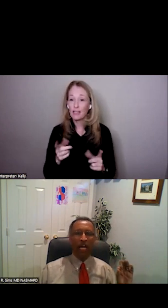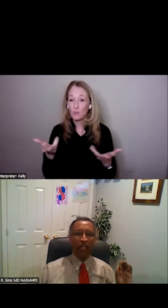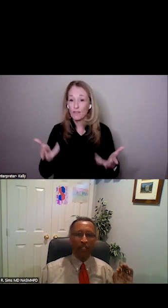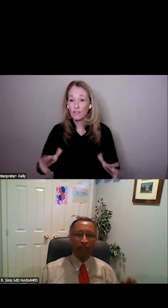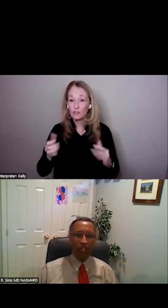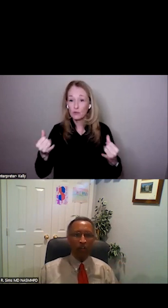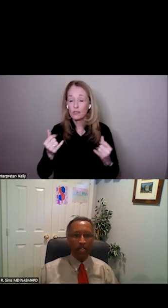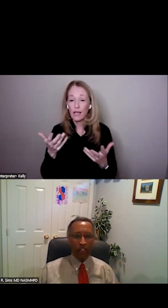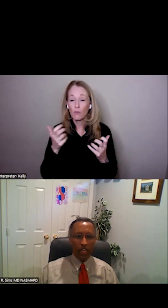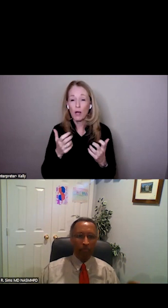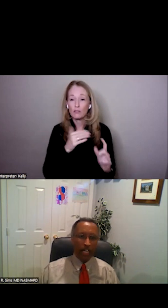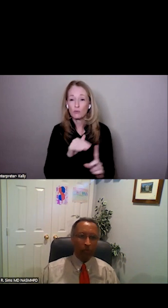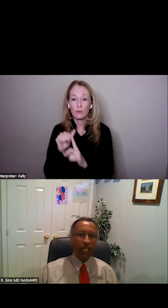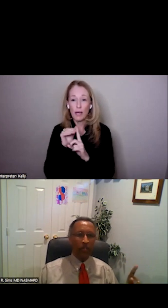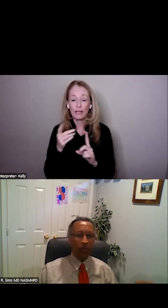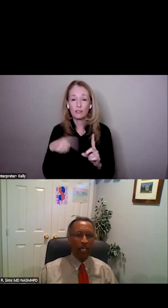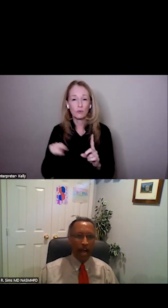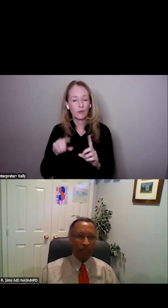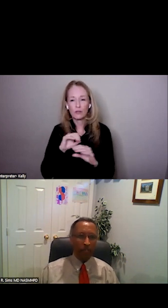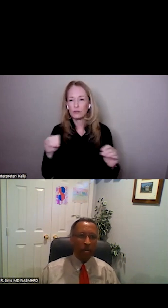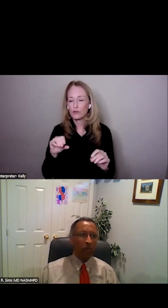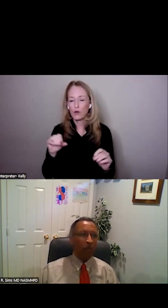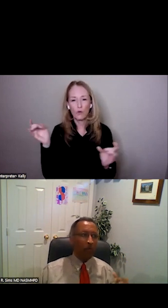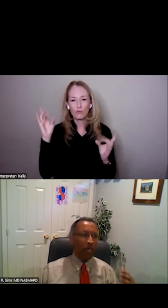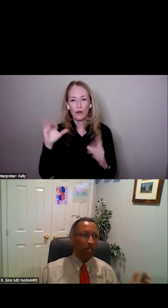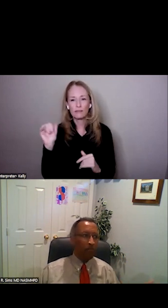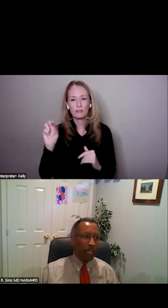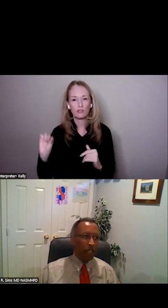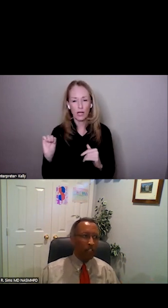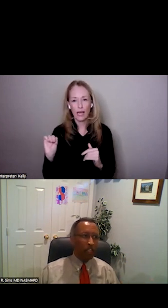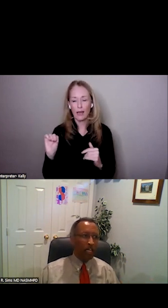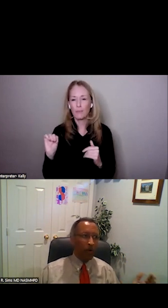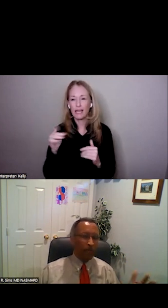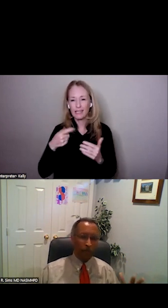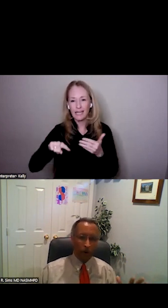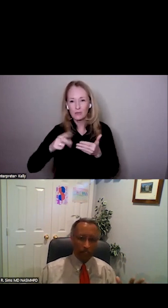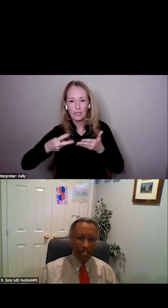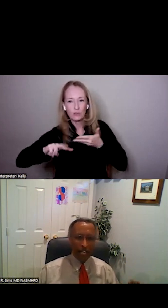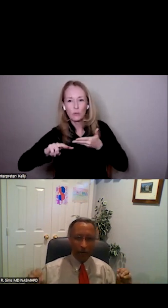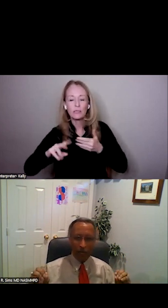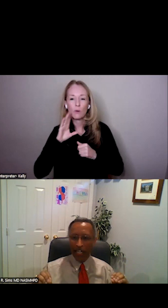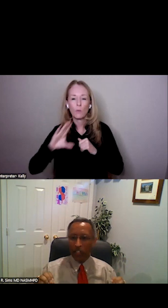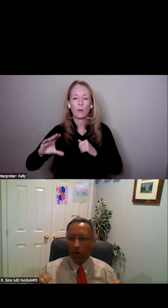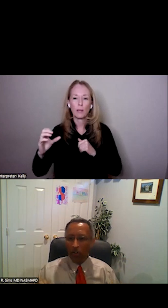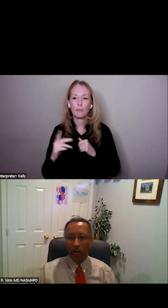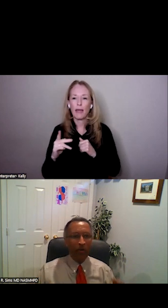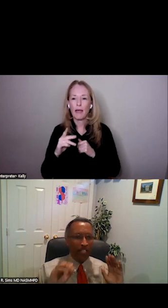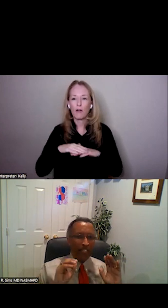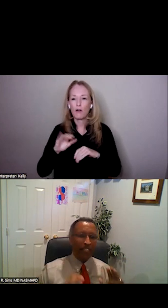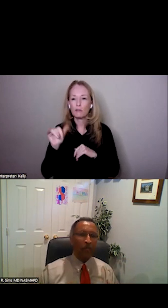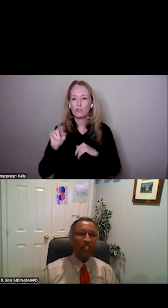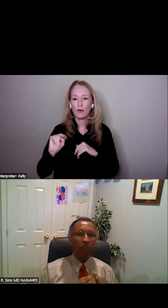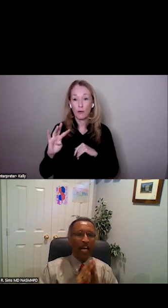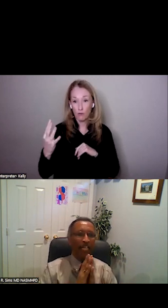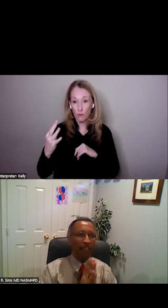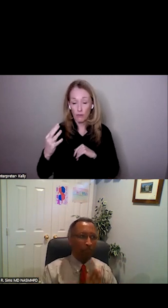you again that there'll be no Crisis Jam next week or the week after. We will reconvene on January 4th. And I want to let you all know that